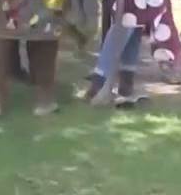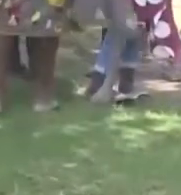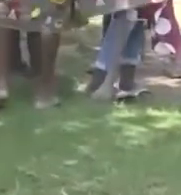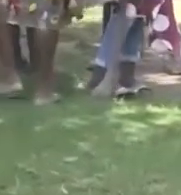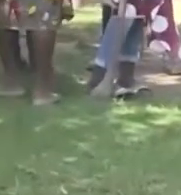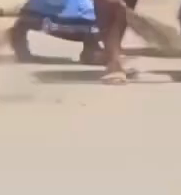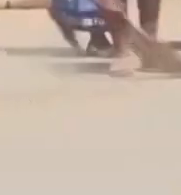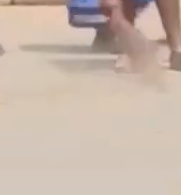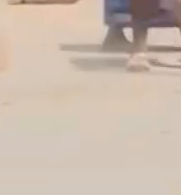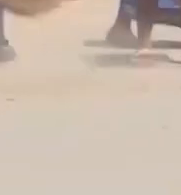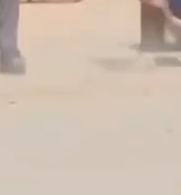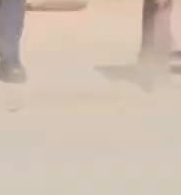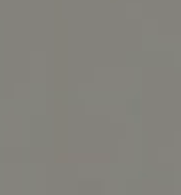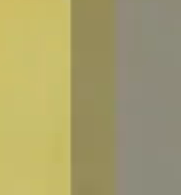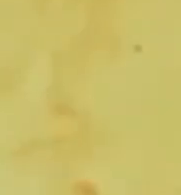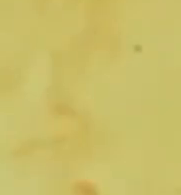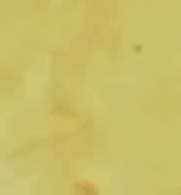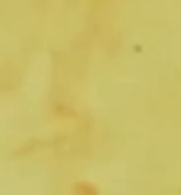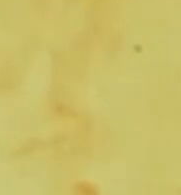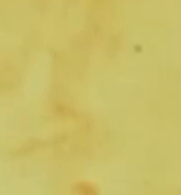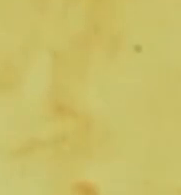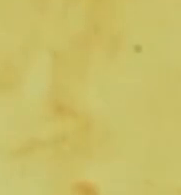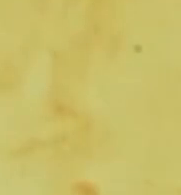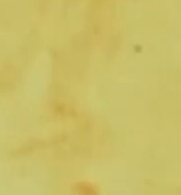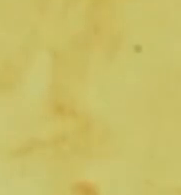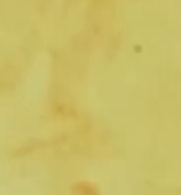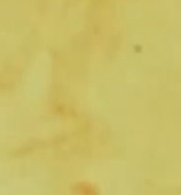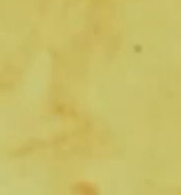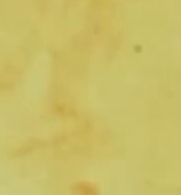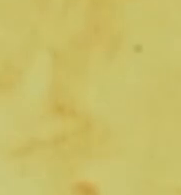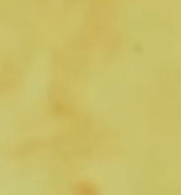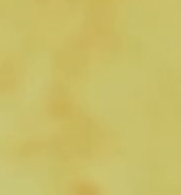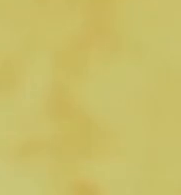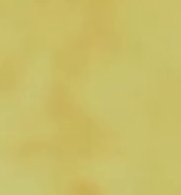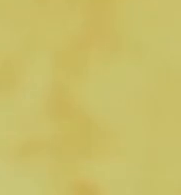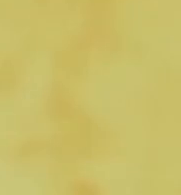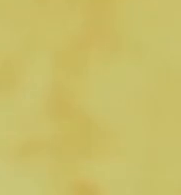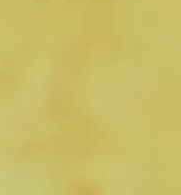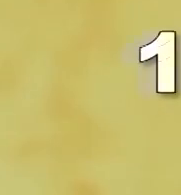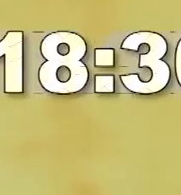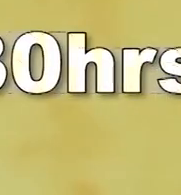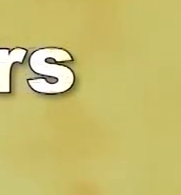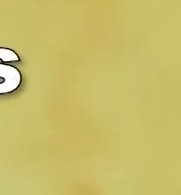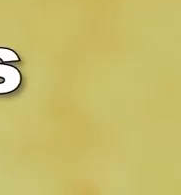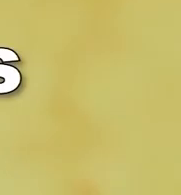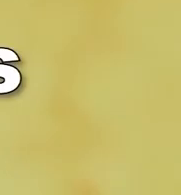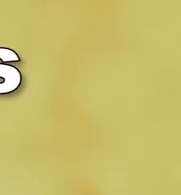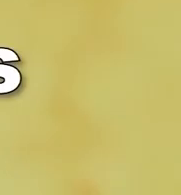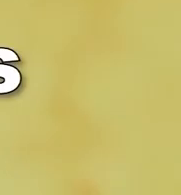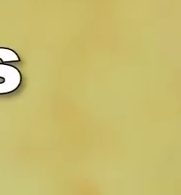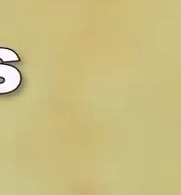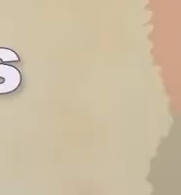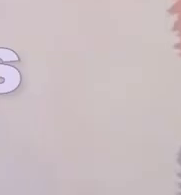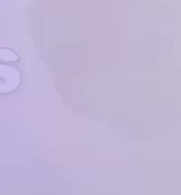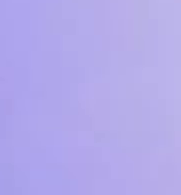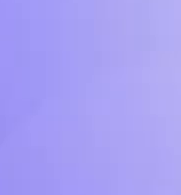nurture a sober society. Watch Woman Thou Art on Zanis TV every Wednesday at 18:30